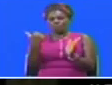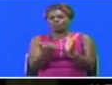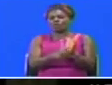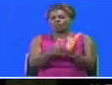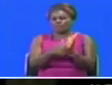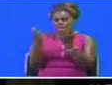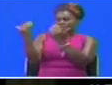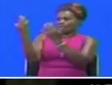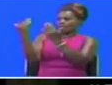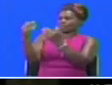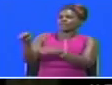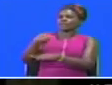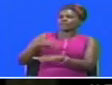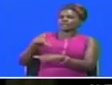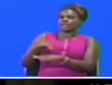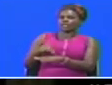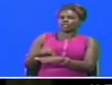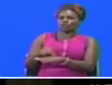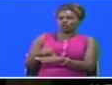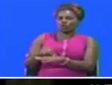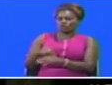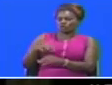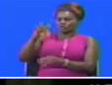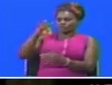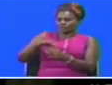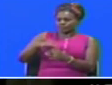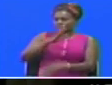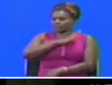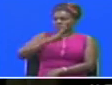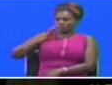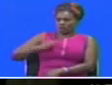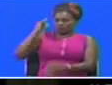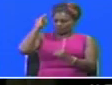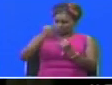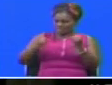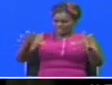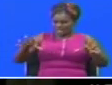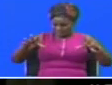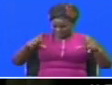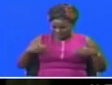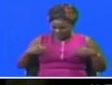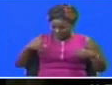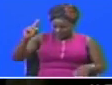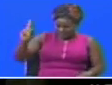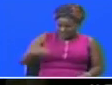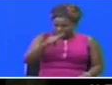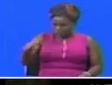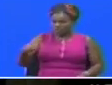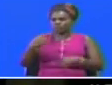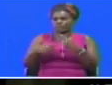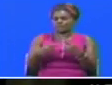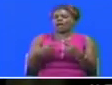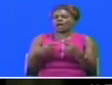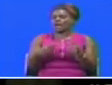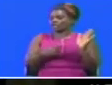and for the National Elections Board to finally admit and then cancel the whole process, then it